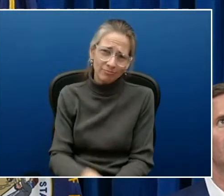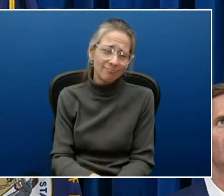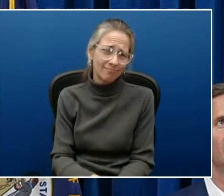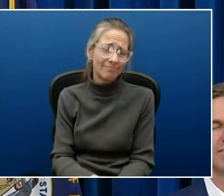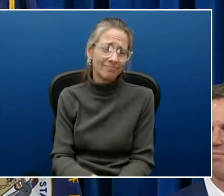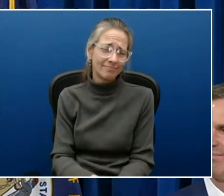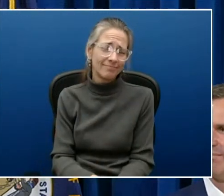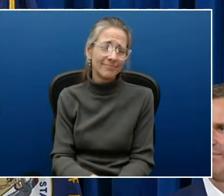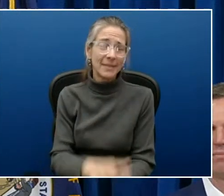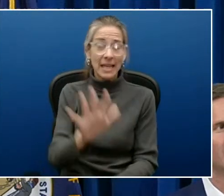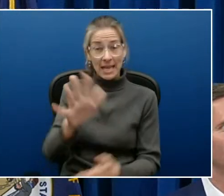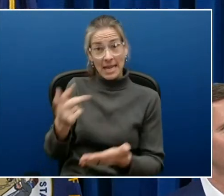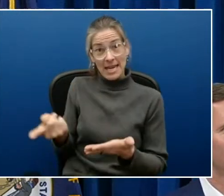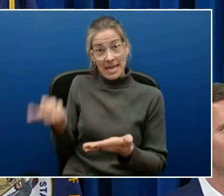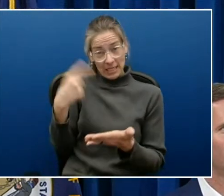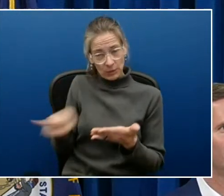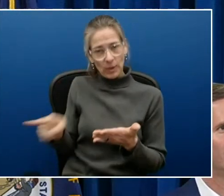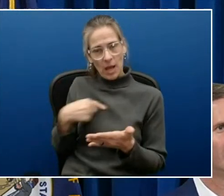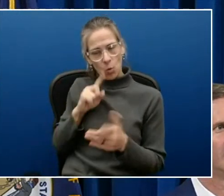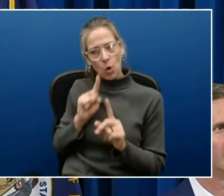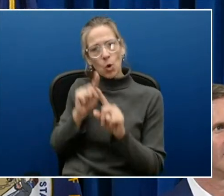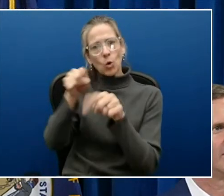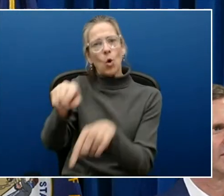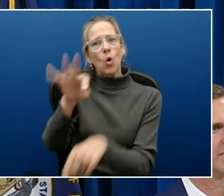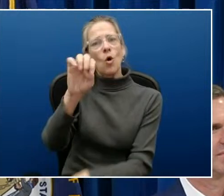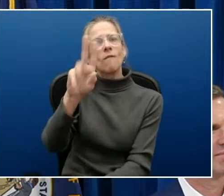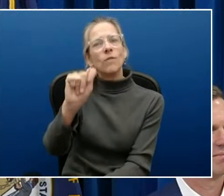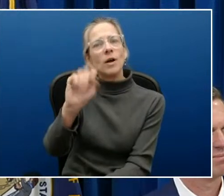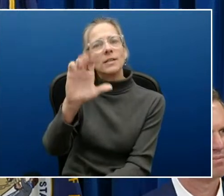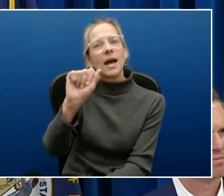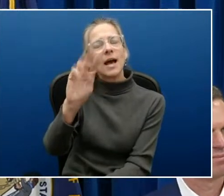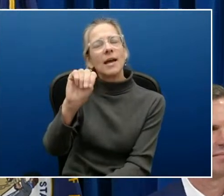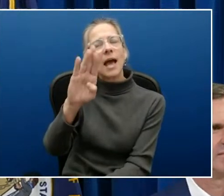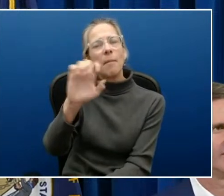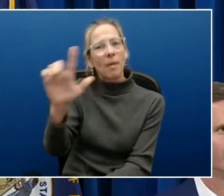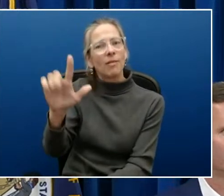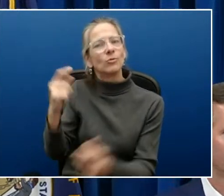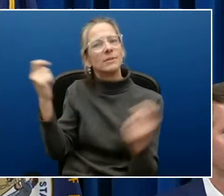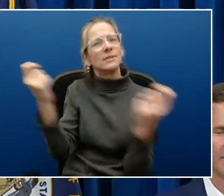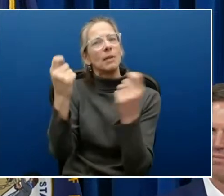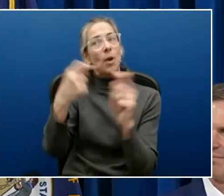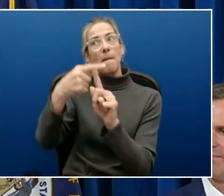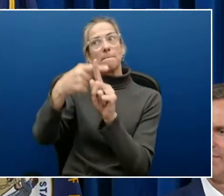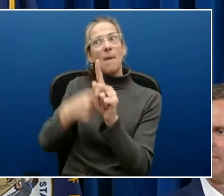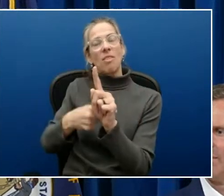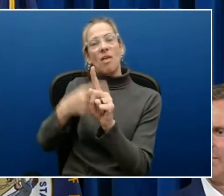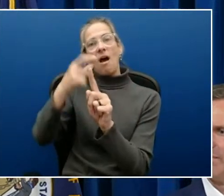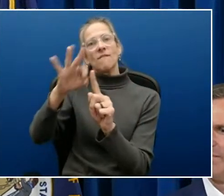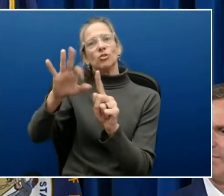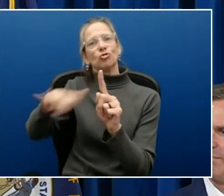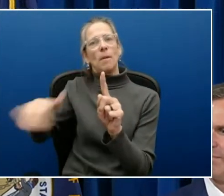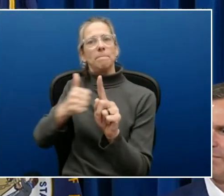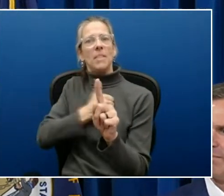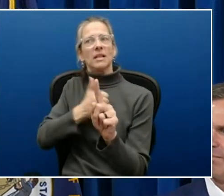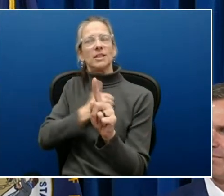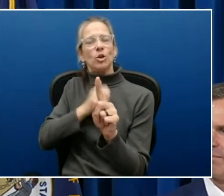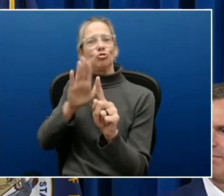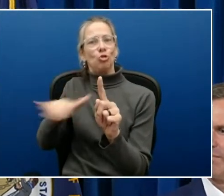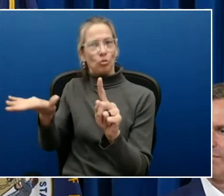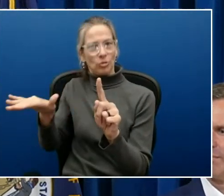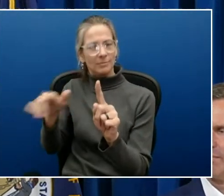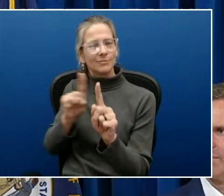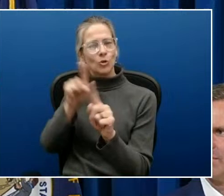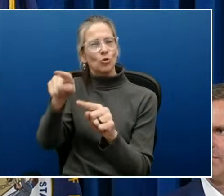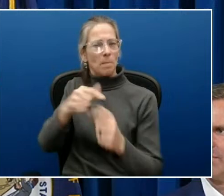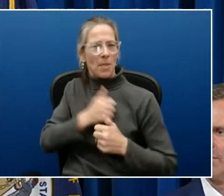Next week, I get to visit Fort Campbell to celebrate Month of the Military Child with students on base. I've been able to meet families on